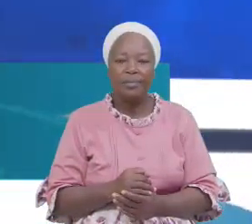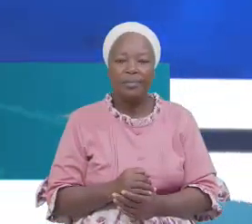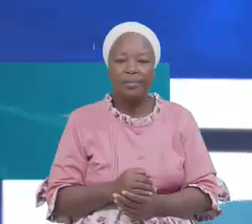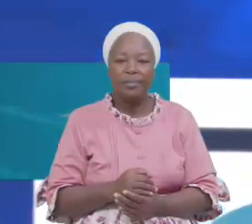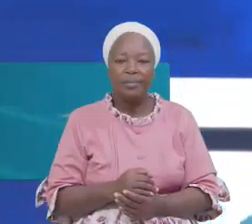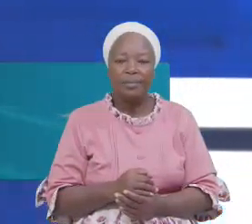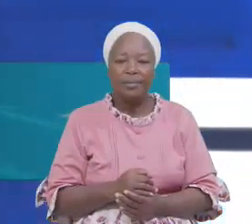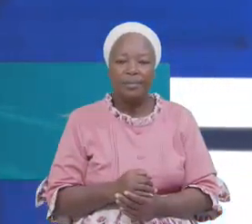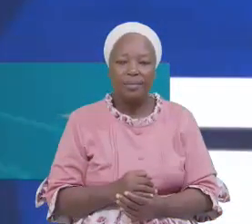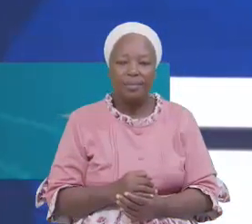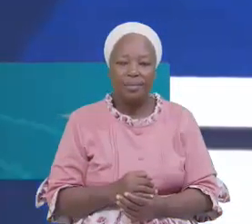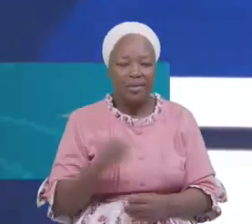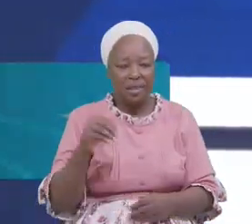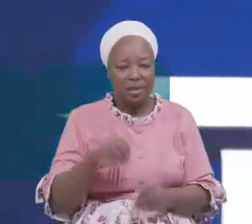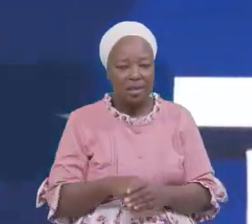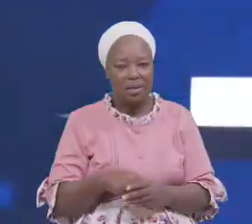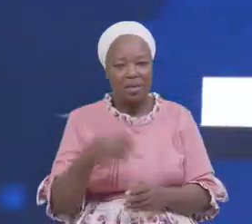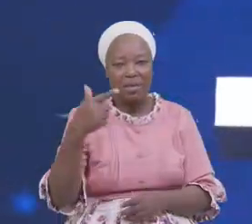In Genesis chapter